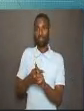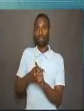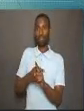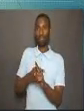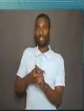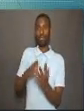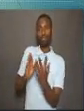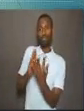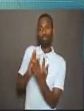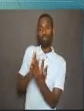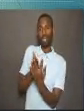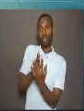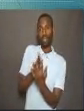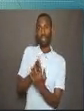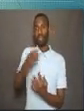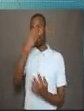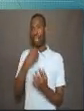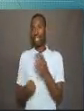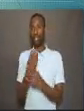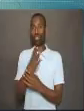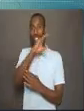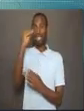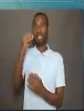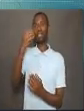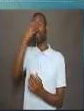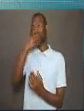heat source and the heat sink.